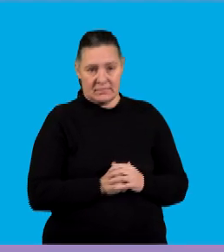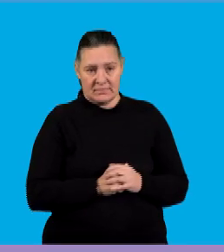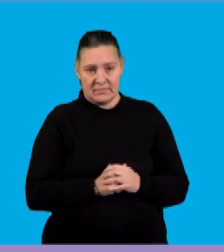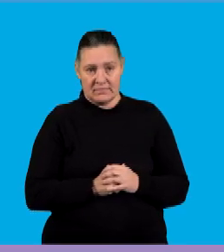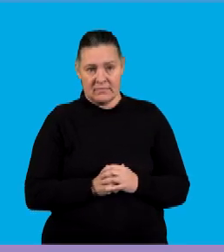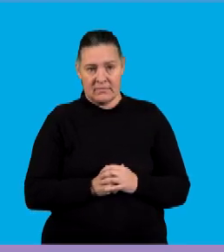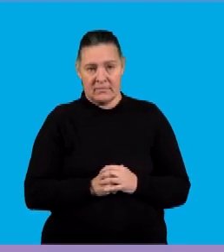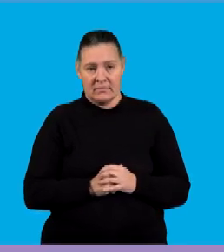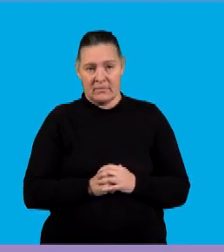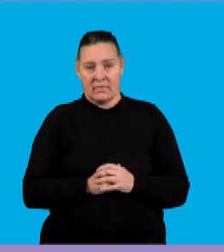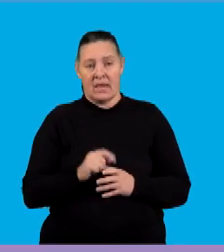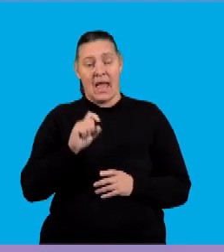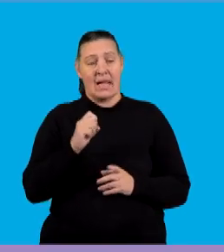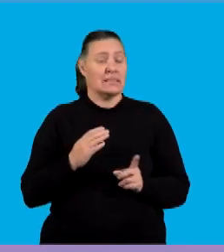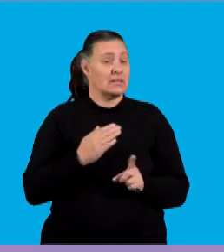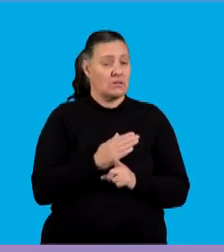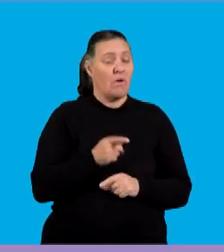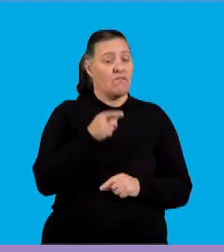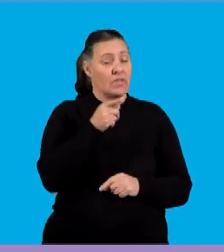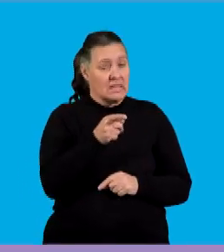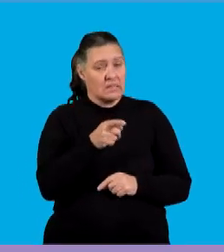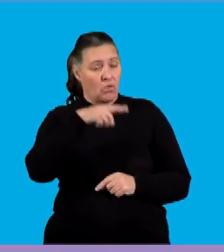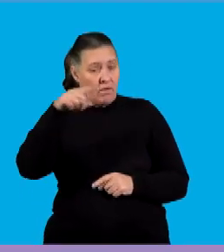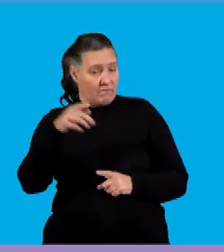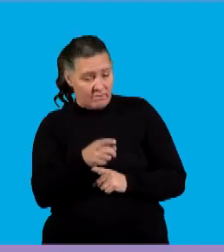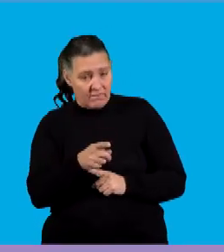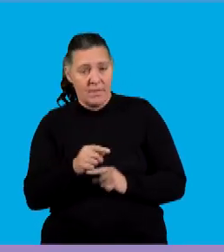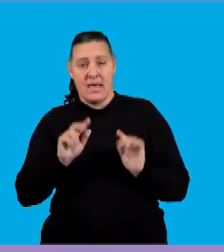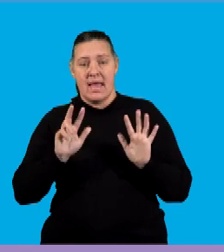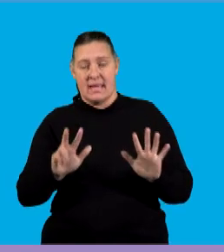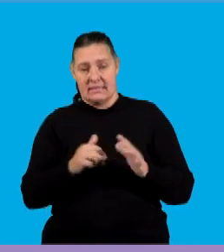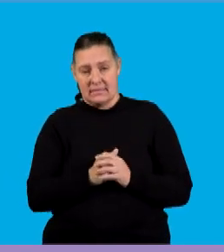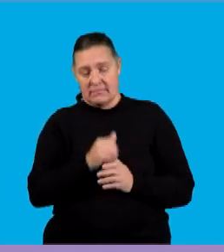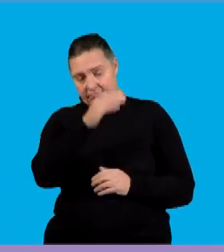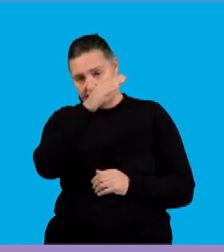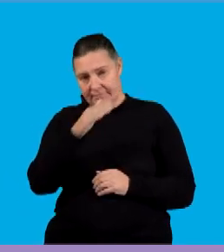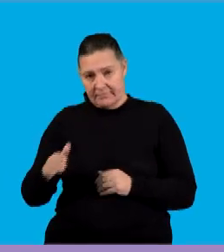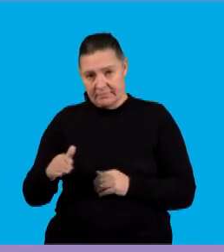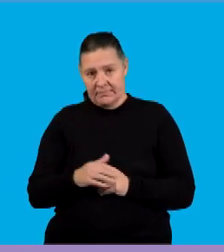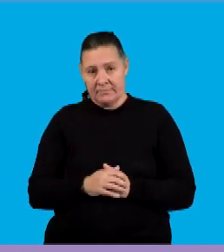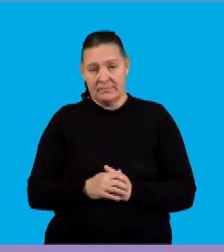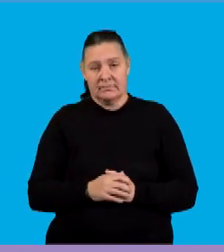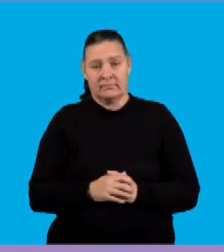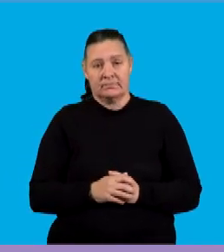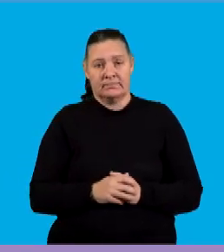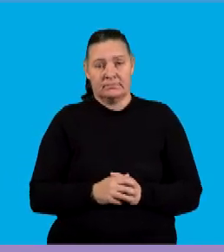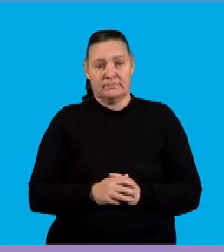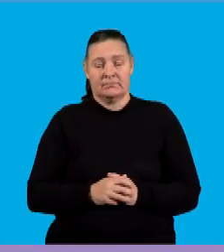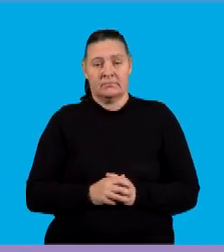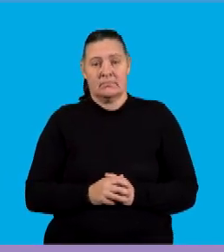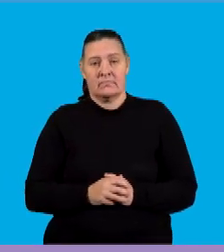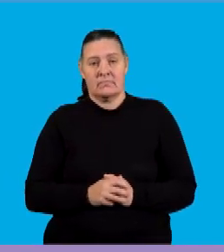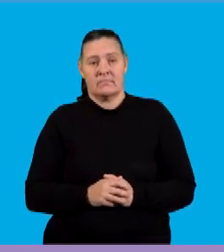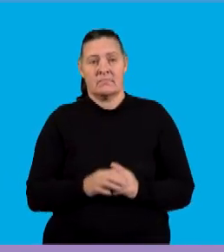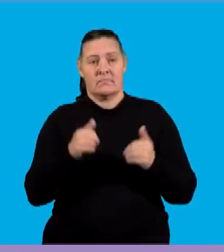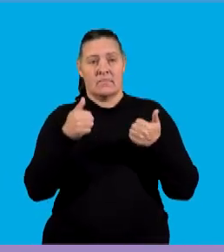is going to be 8. Let's move on to the next question. The next